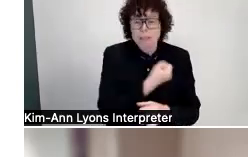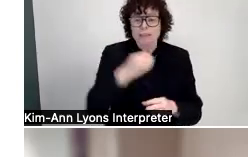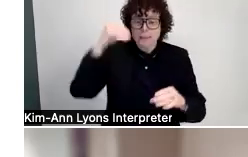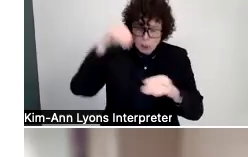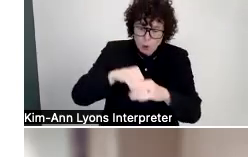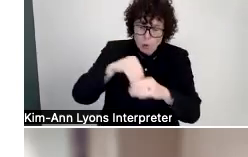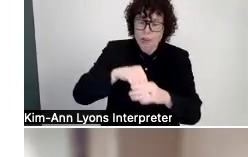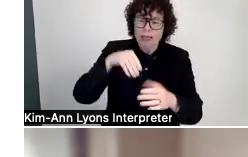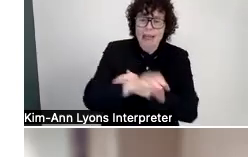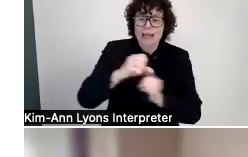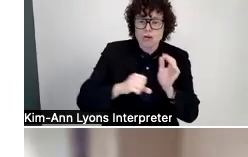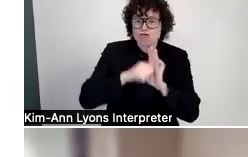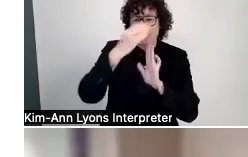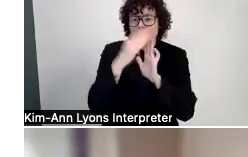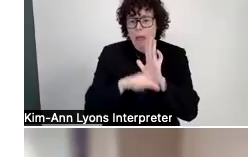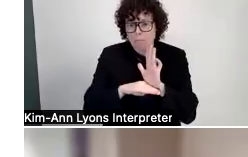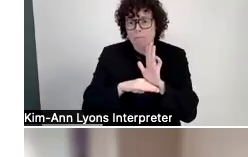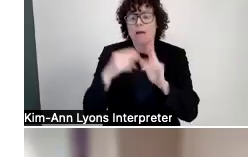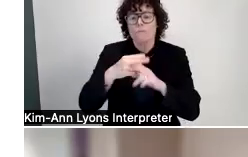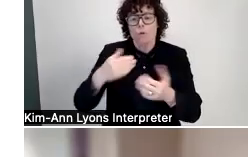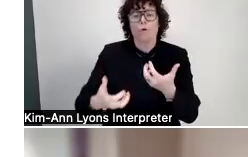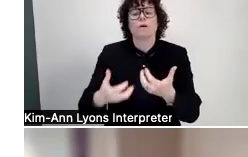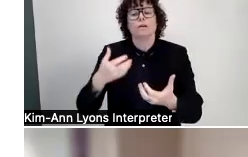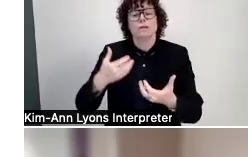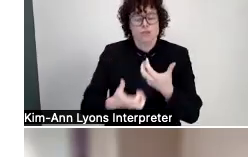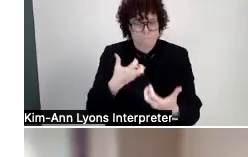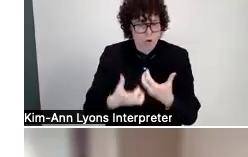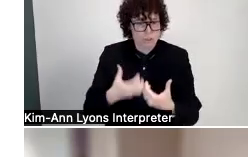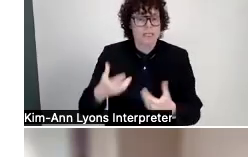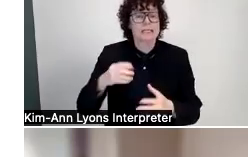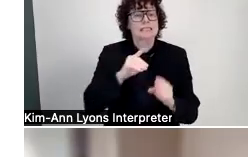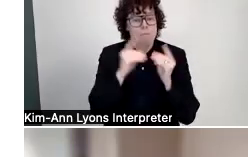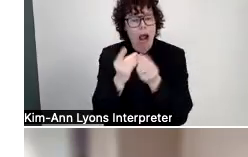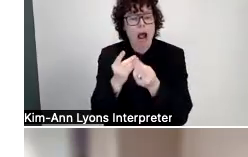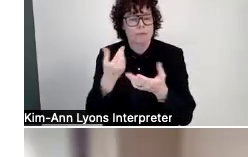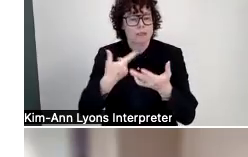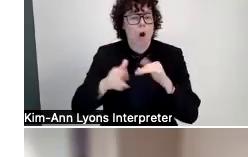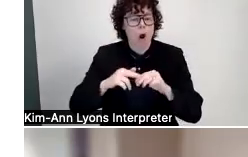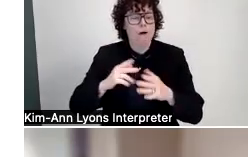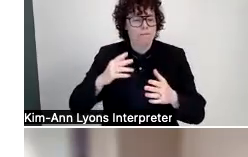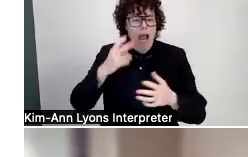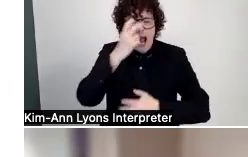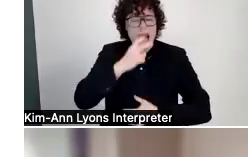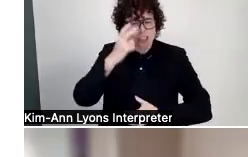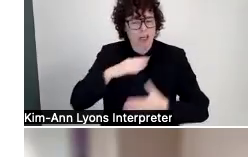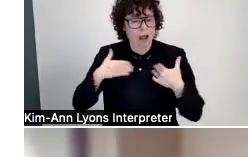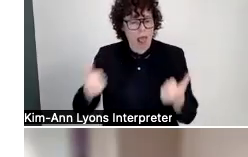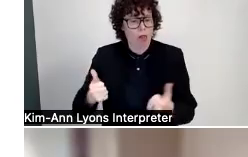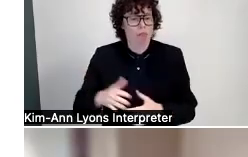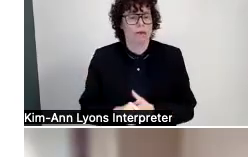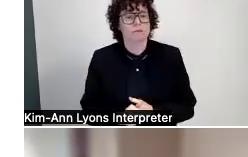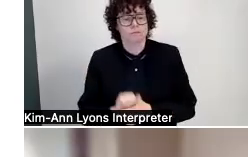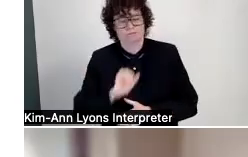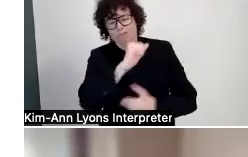Project, which is led by the Department of Health, Disability and Ageing. The Curriculum Development Project is about making sure that health students